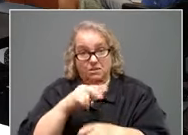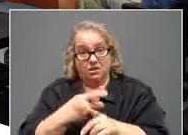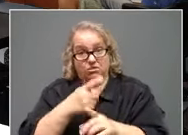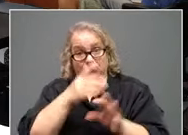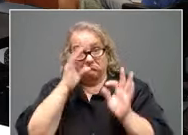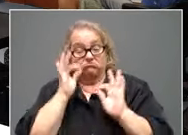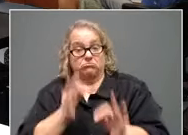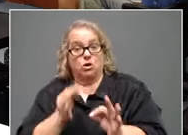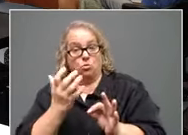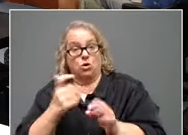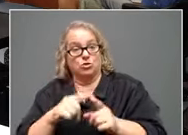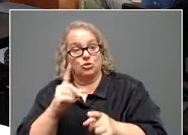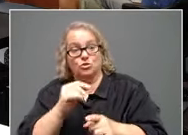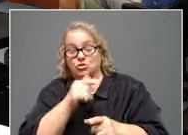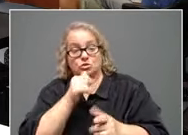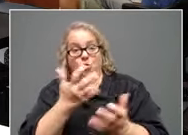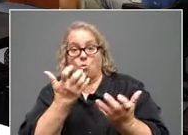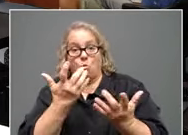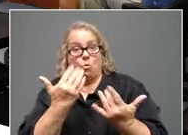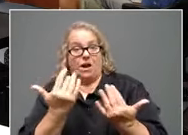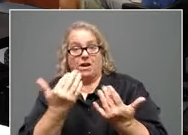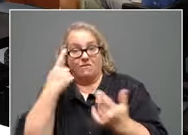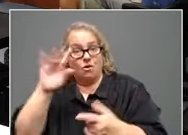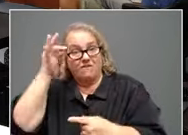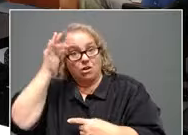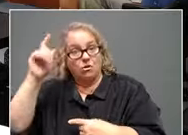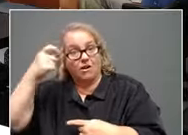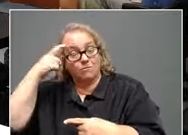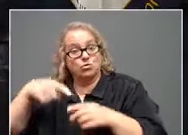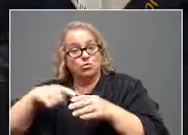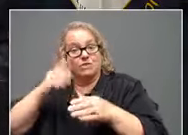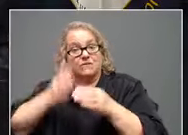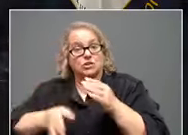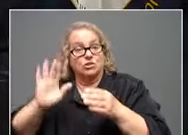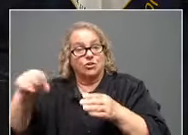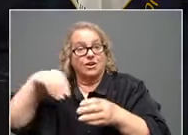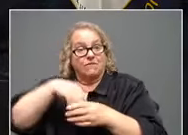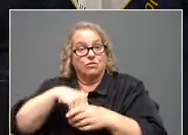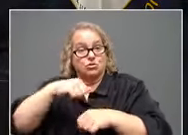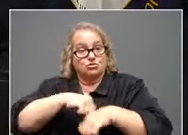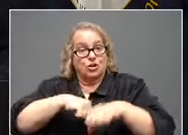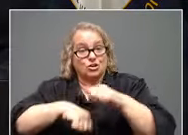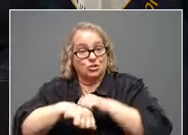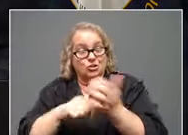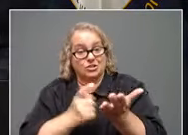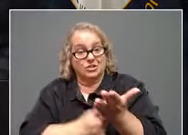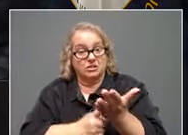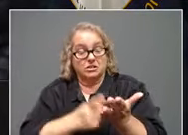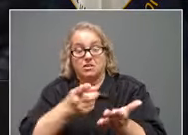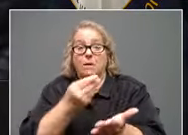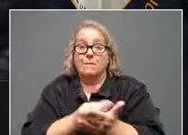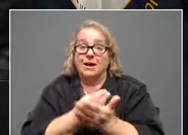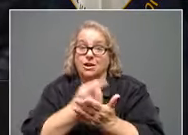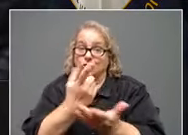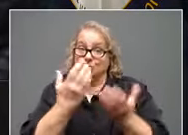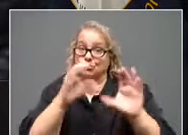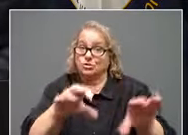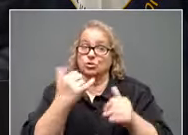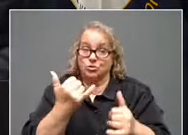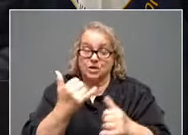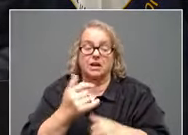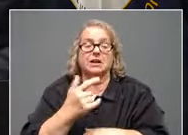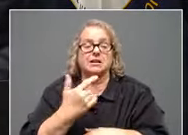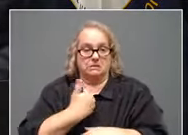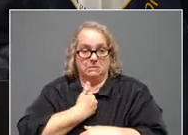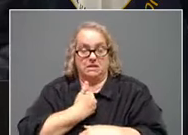wanting to wait for the federal government to finish their infrastructure talks? So the dollars we put out today are discretionary funds provided